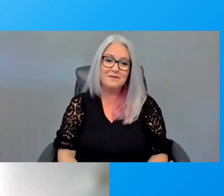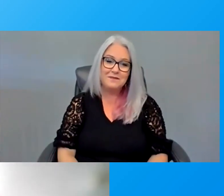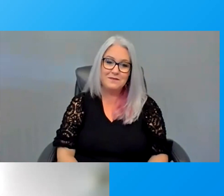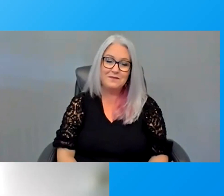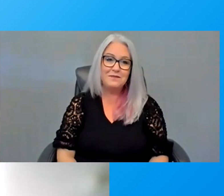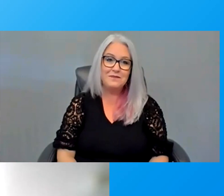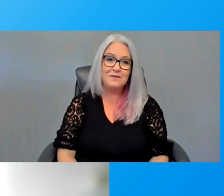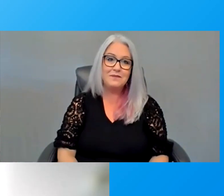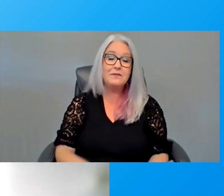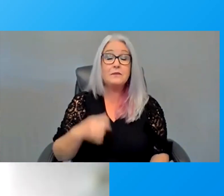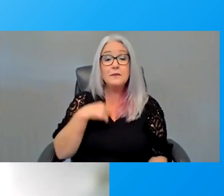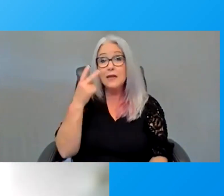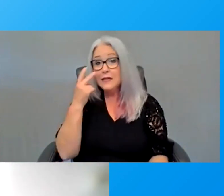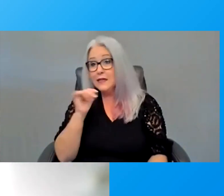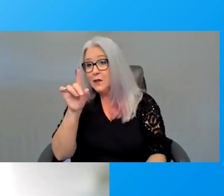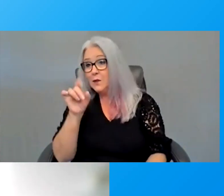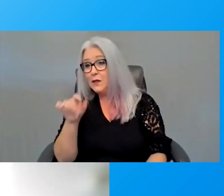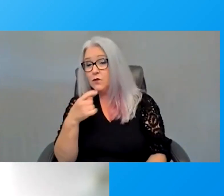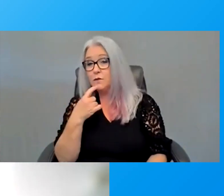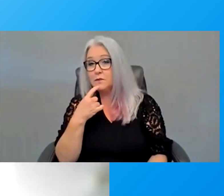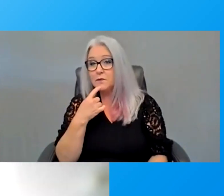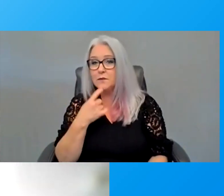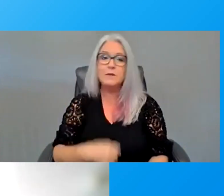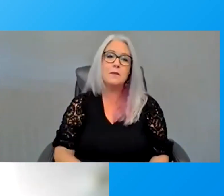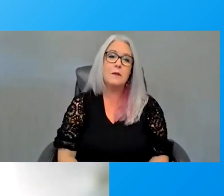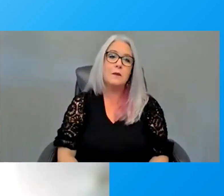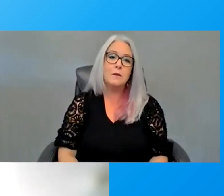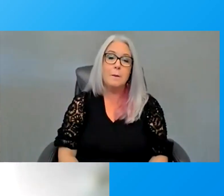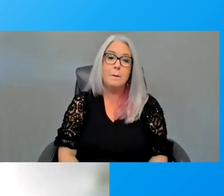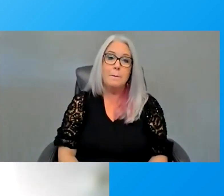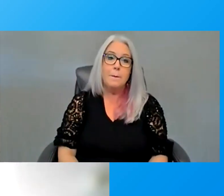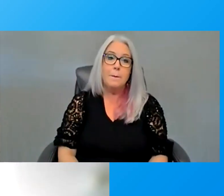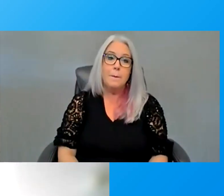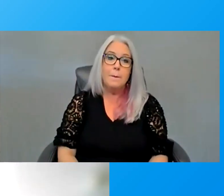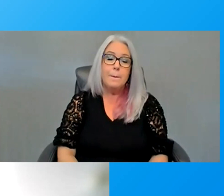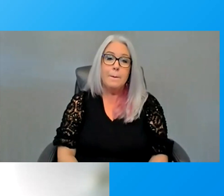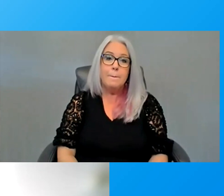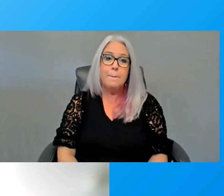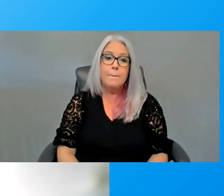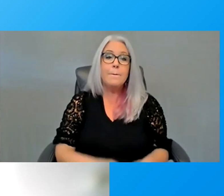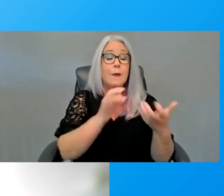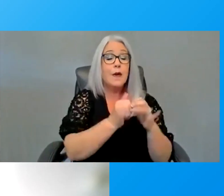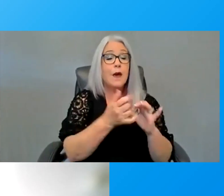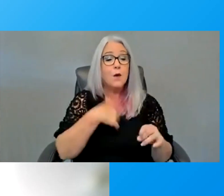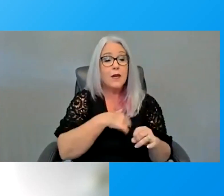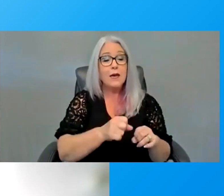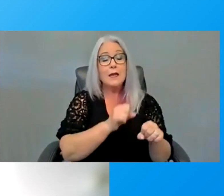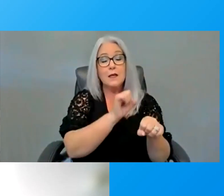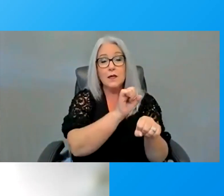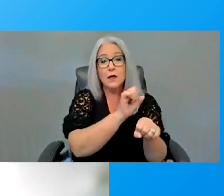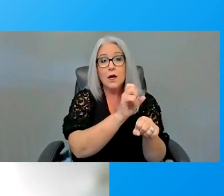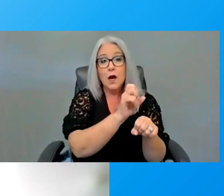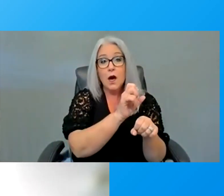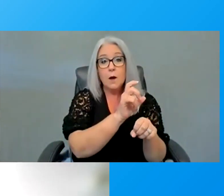Great. I think I see one here about how can emergency preparedness incorporate intersectionality considerations for